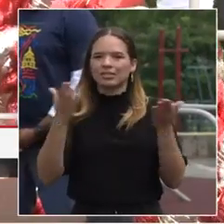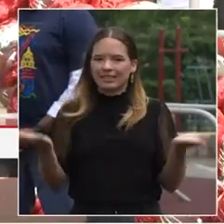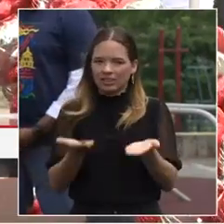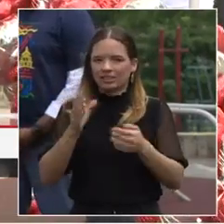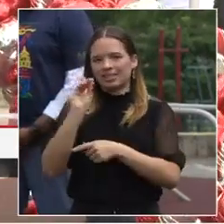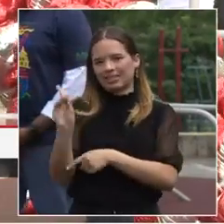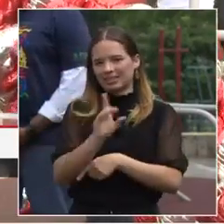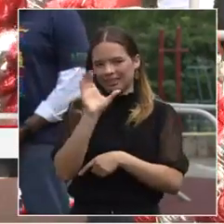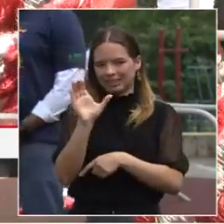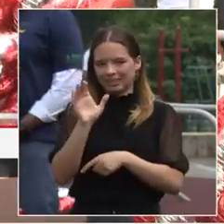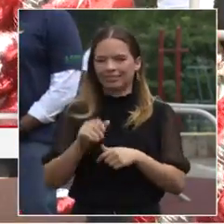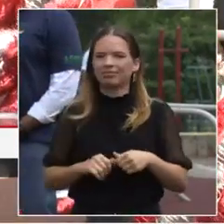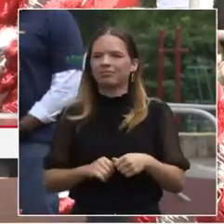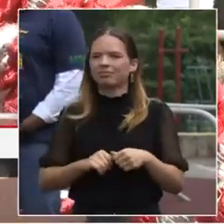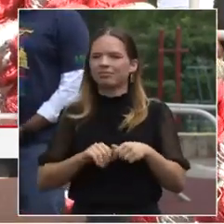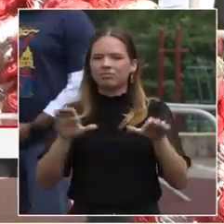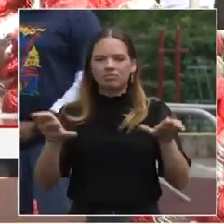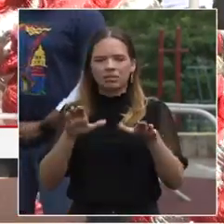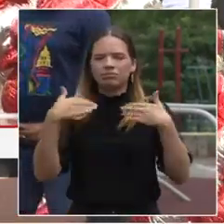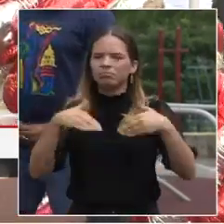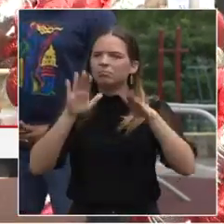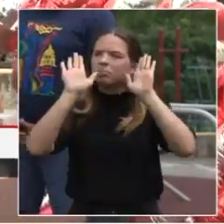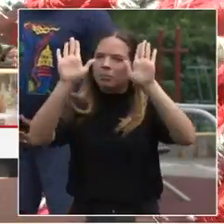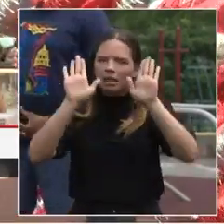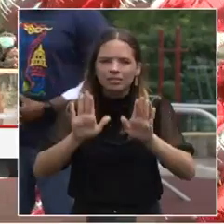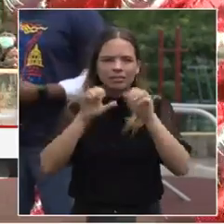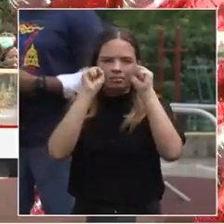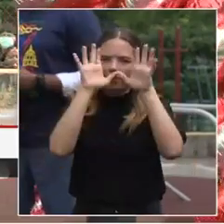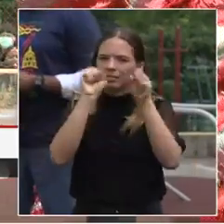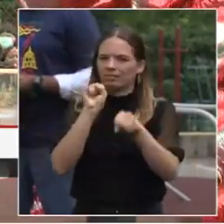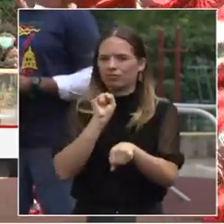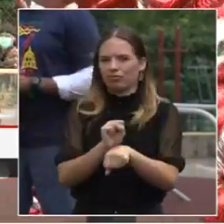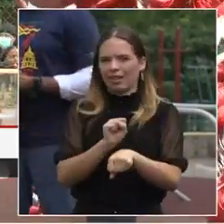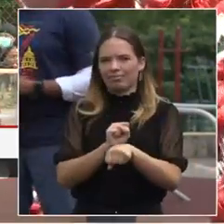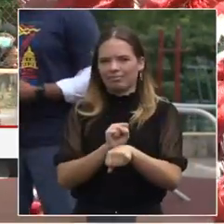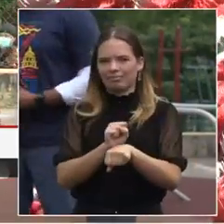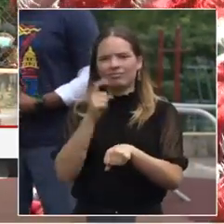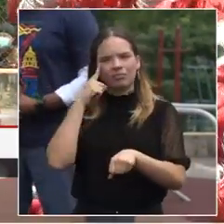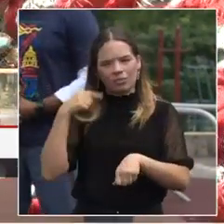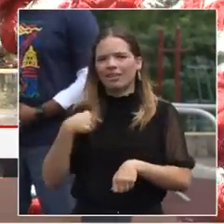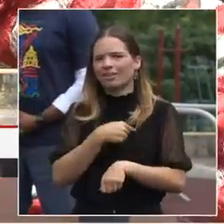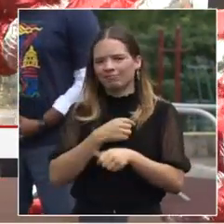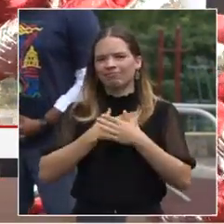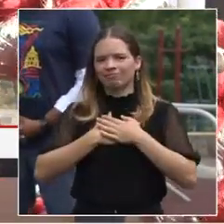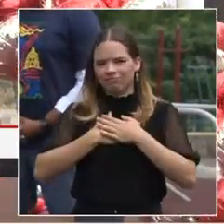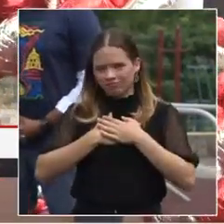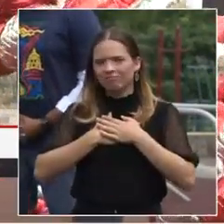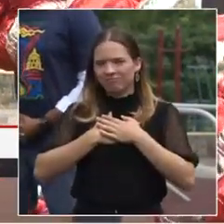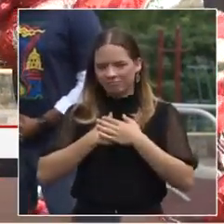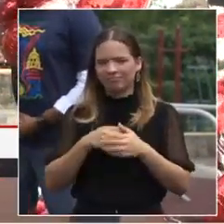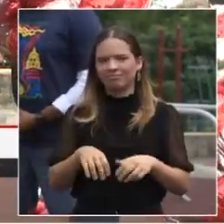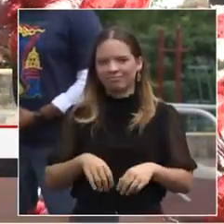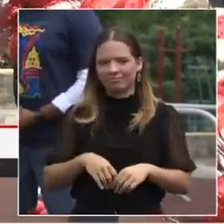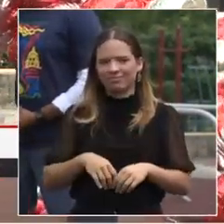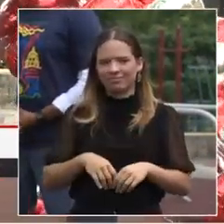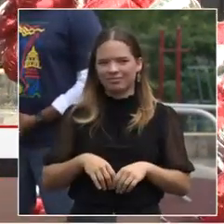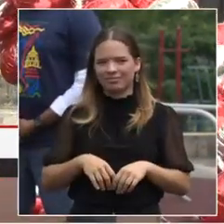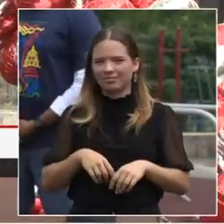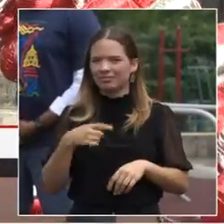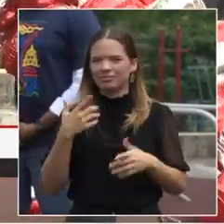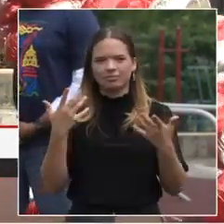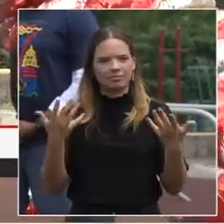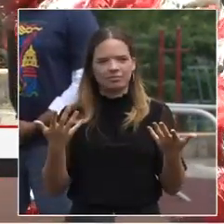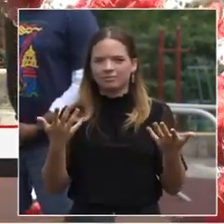who just does such an incredible job for us. And I am just so